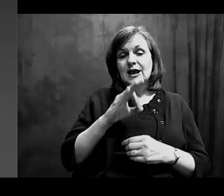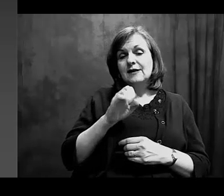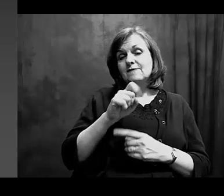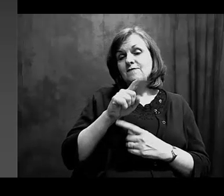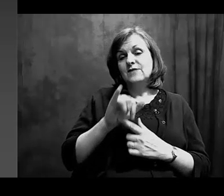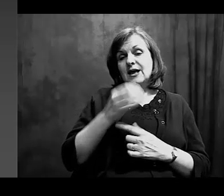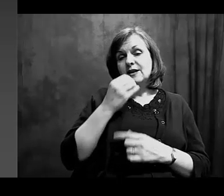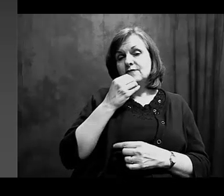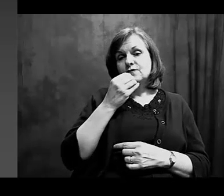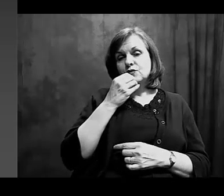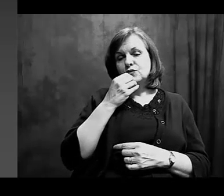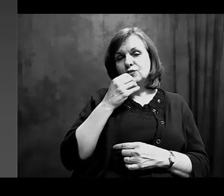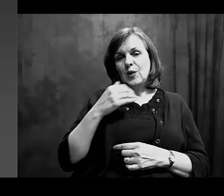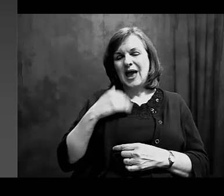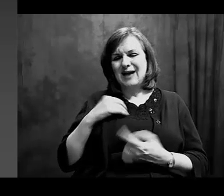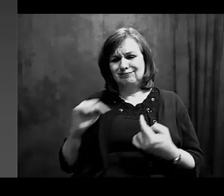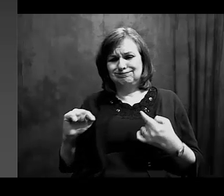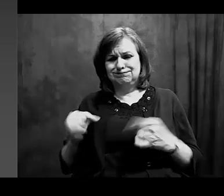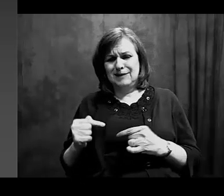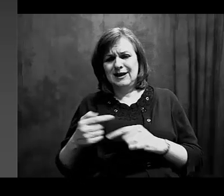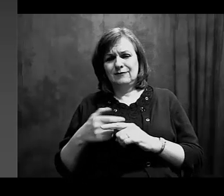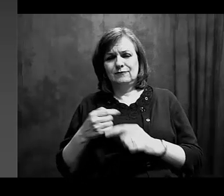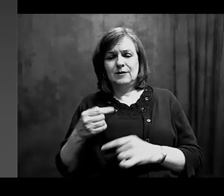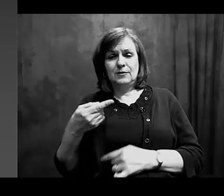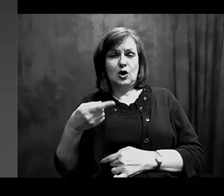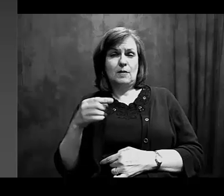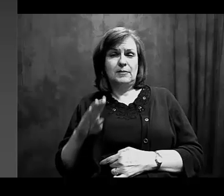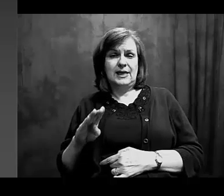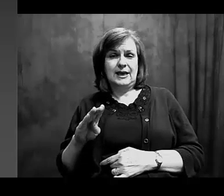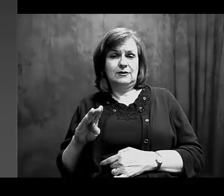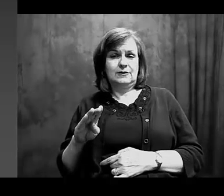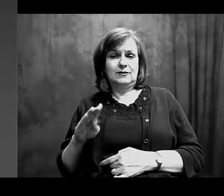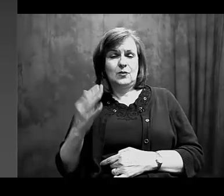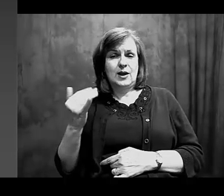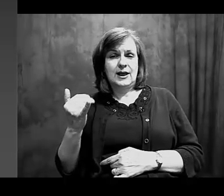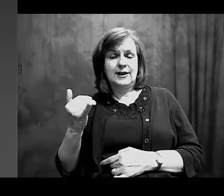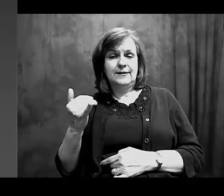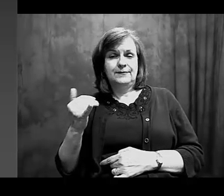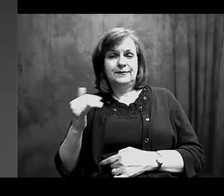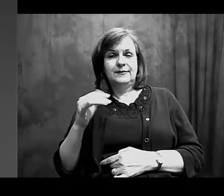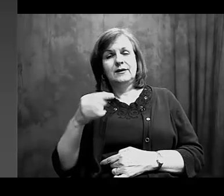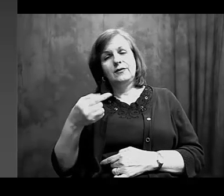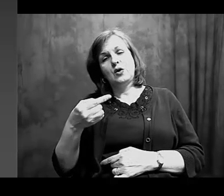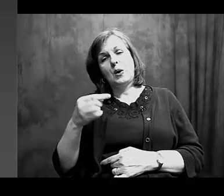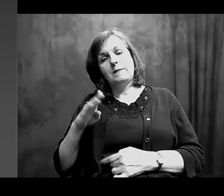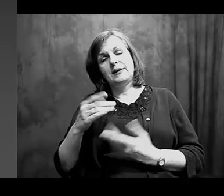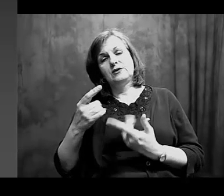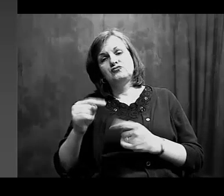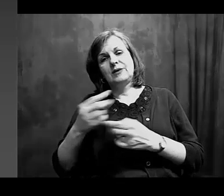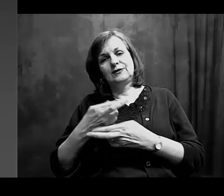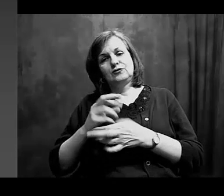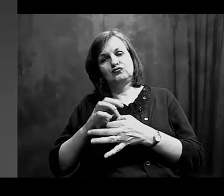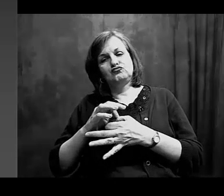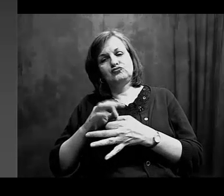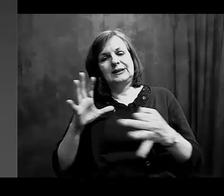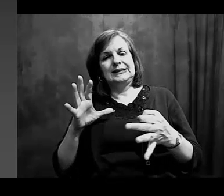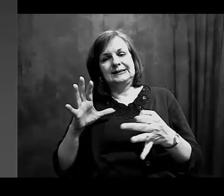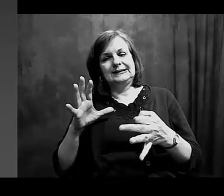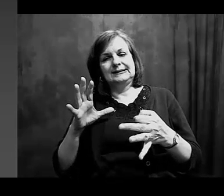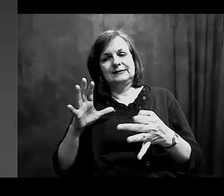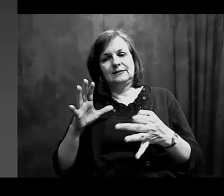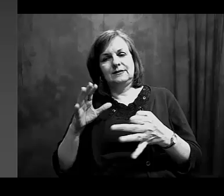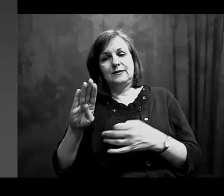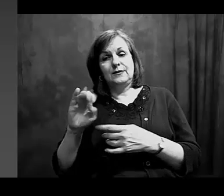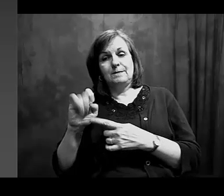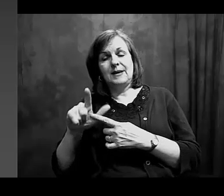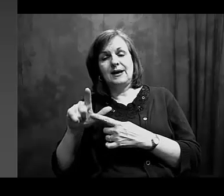the liver. And what we're looking for is that gallbladder to release the bile into what